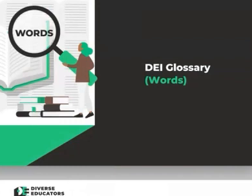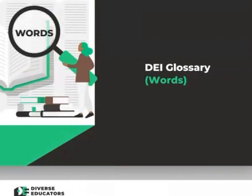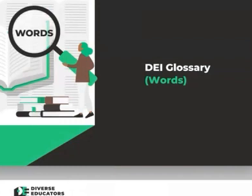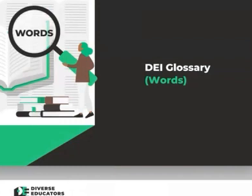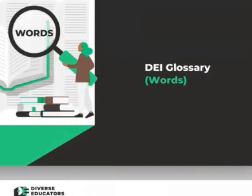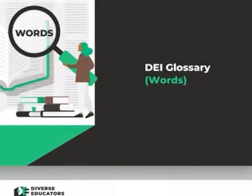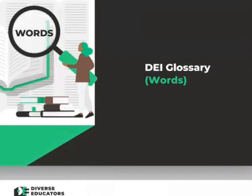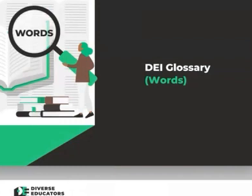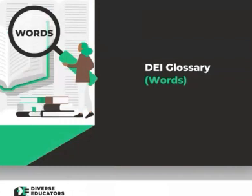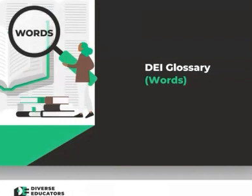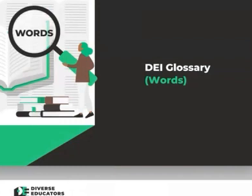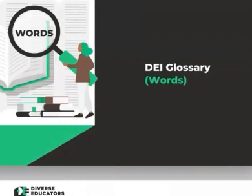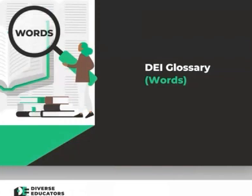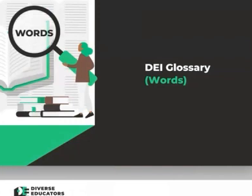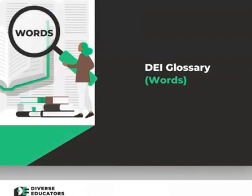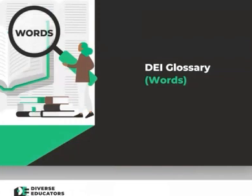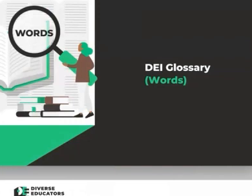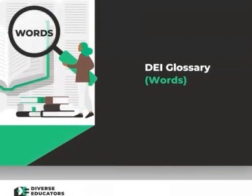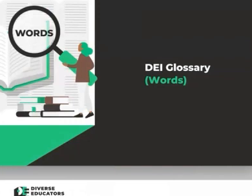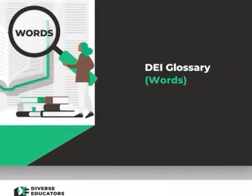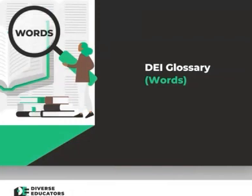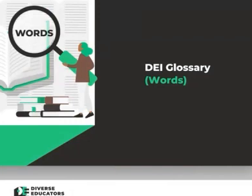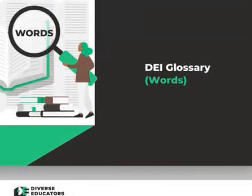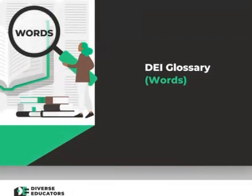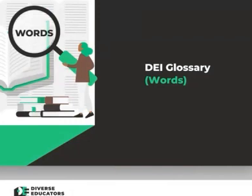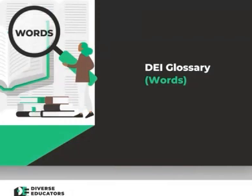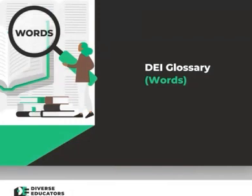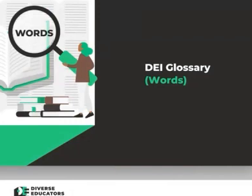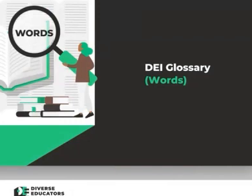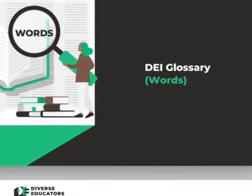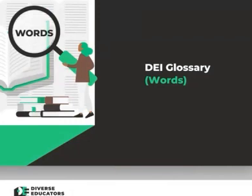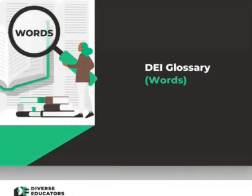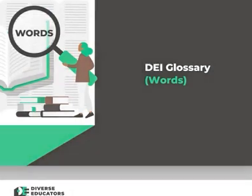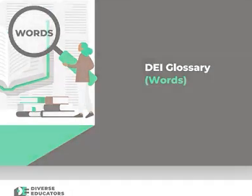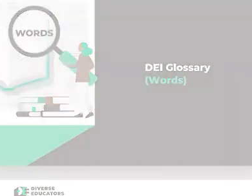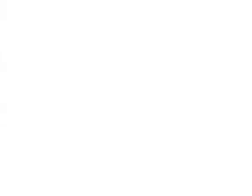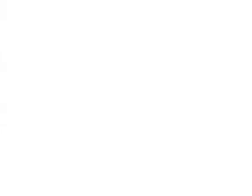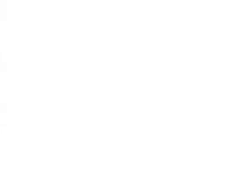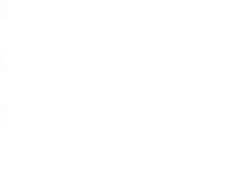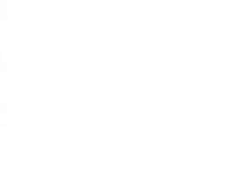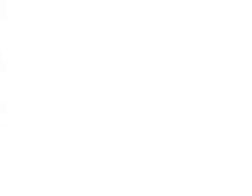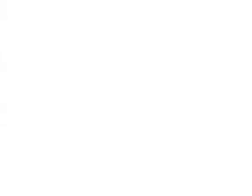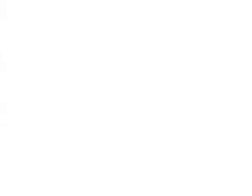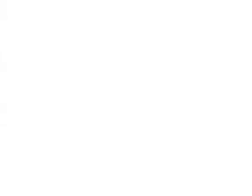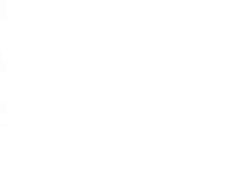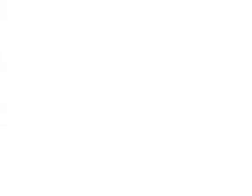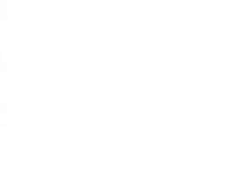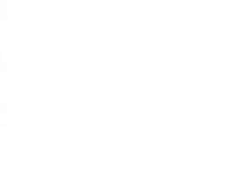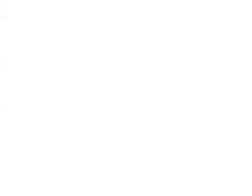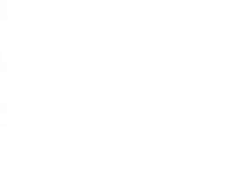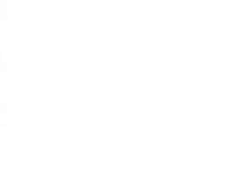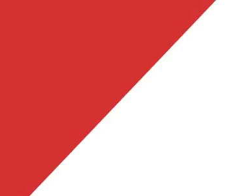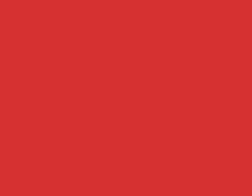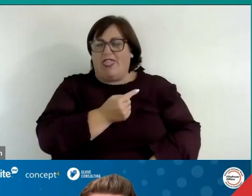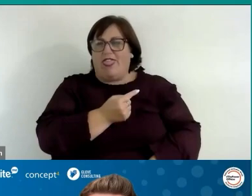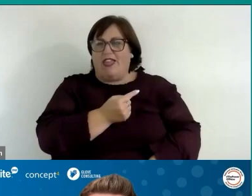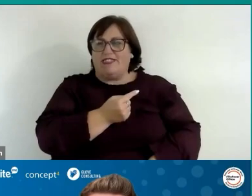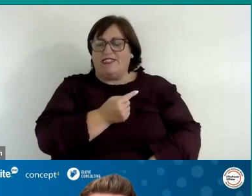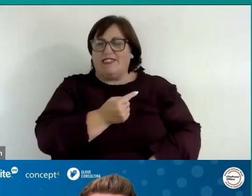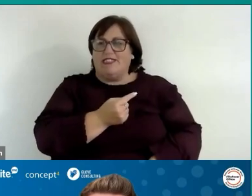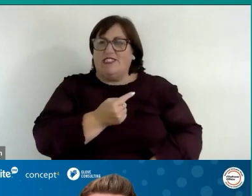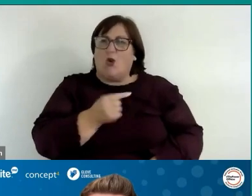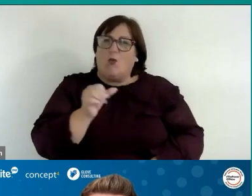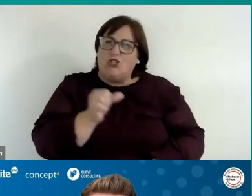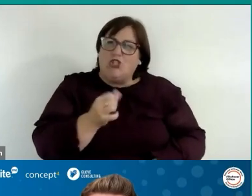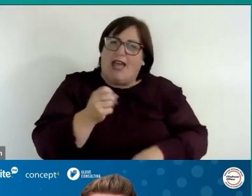that link that we've got there. Thank you very much. And again, we've got some time for questions later,